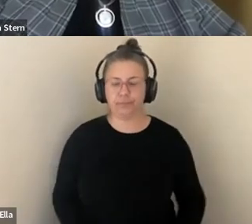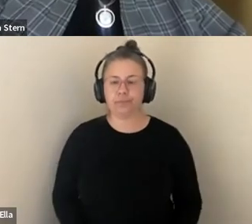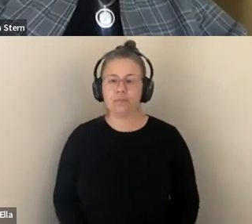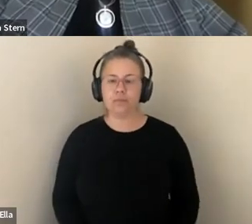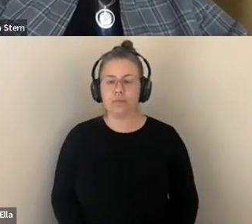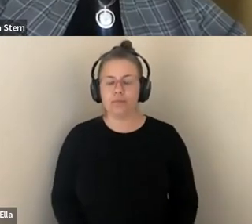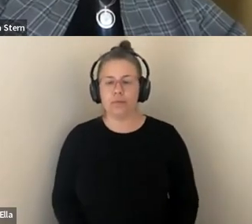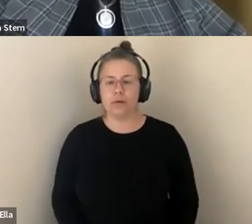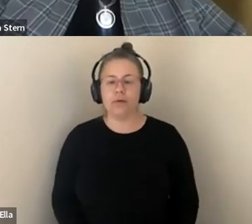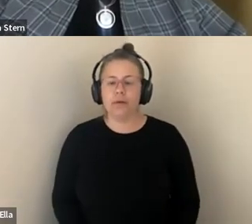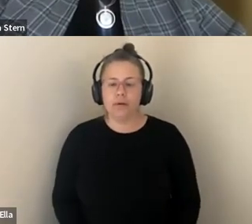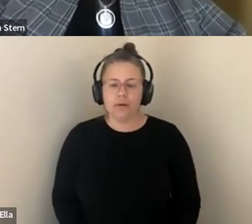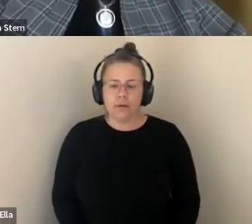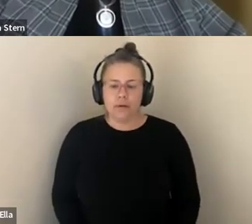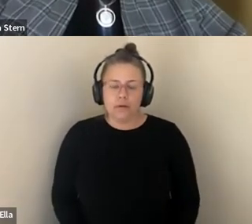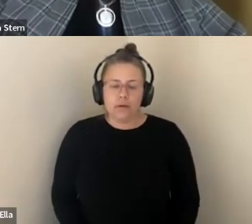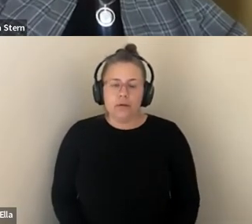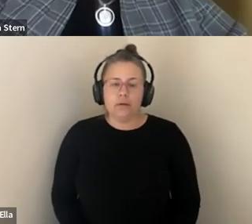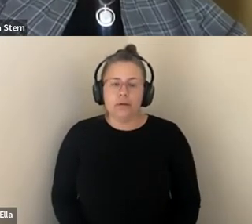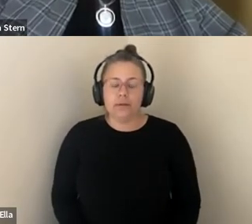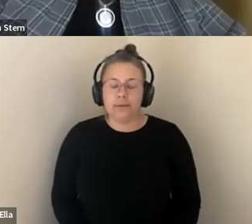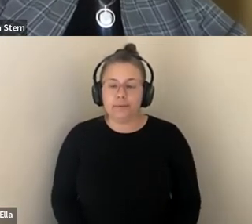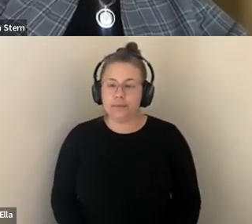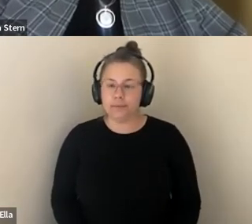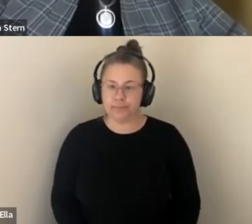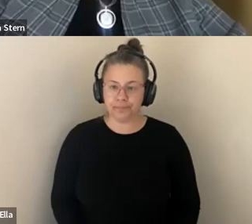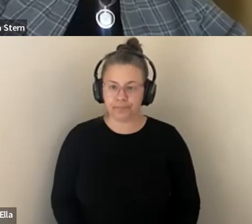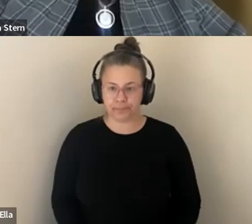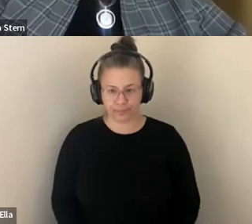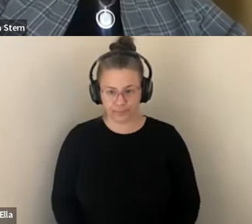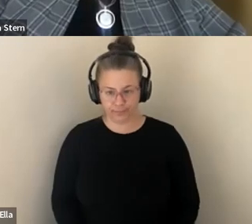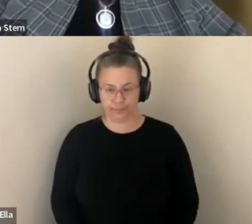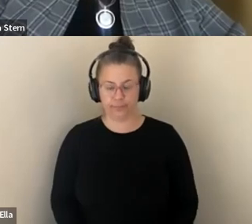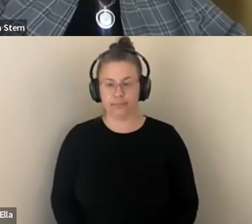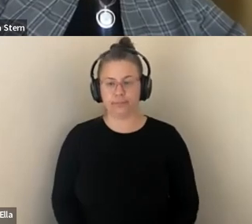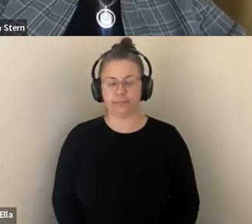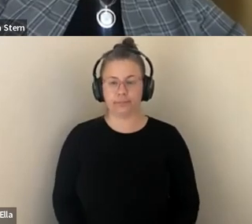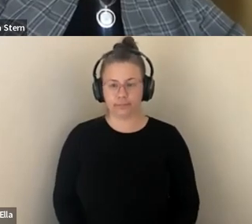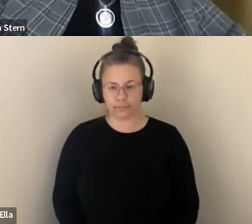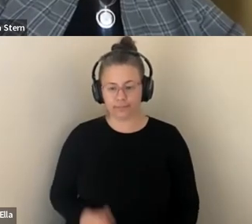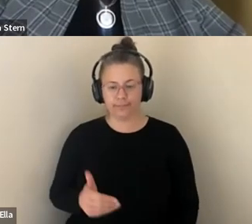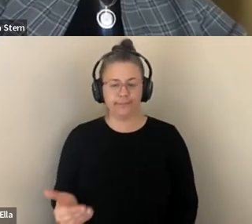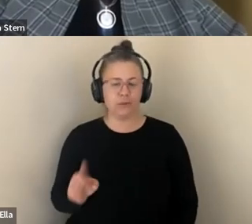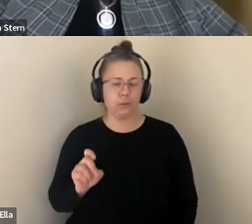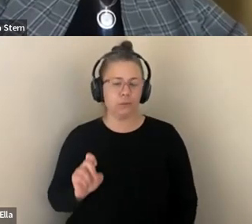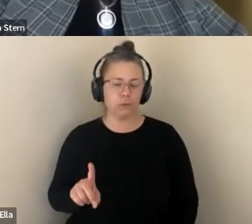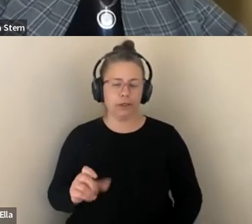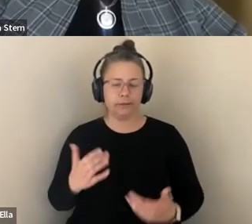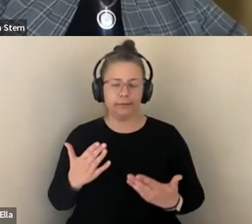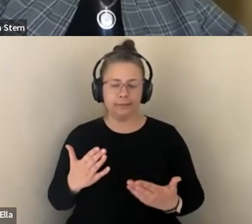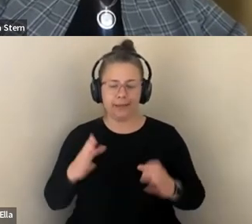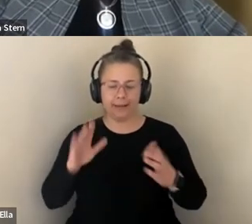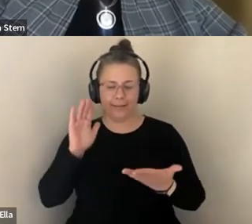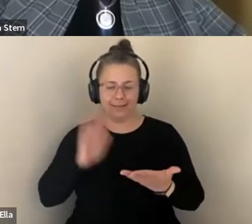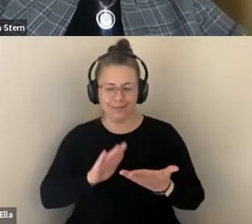So I guess one that again takes things maybe away from your individual practices as